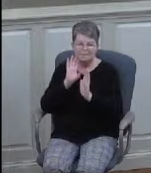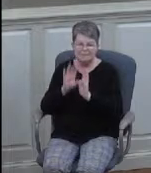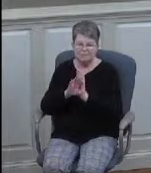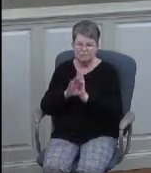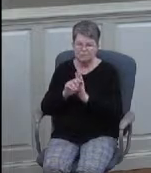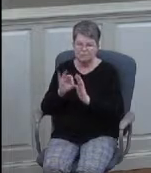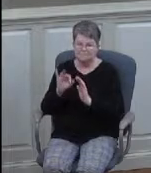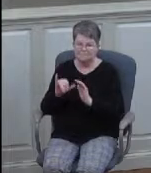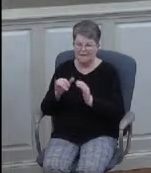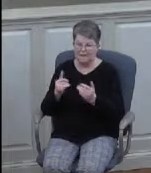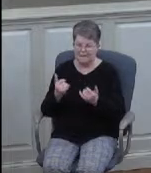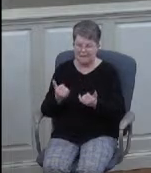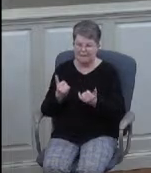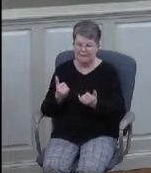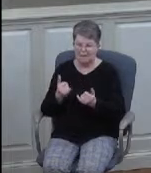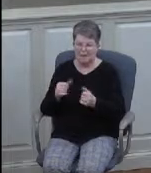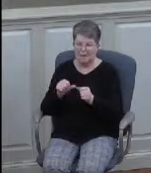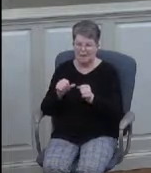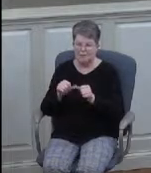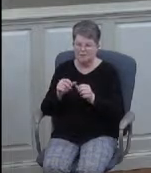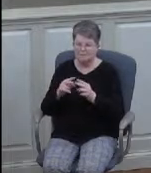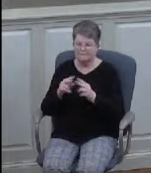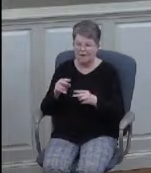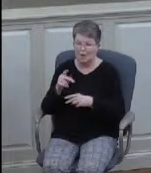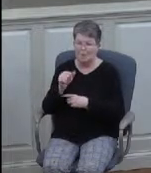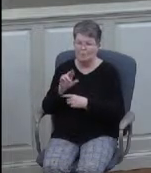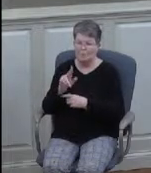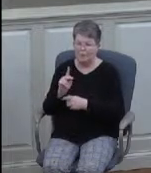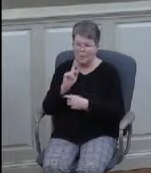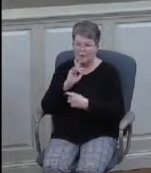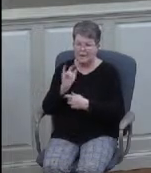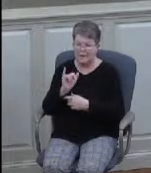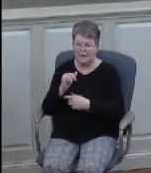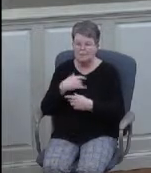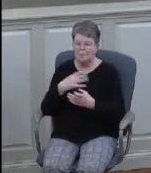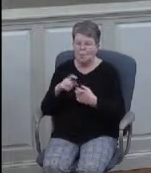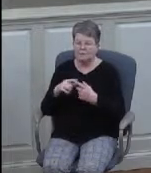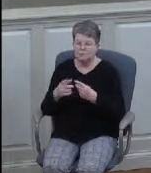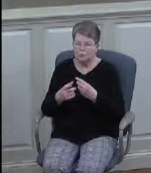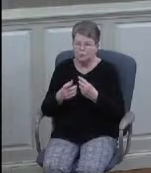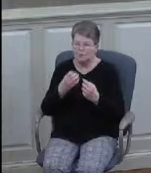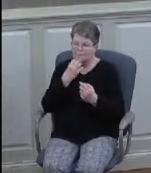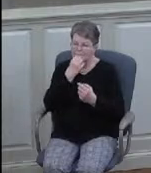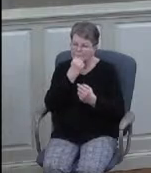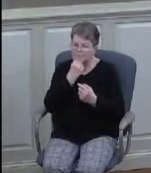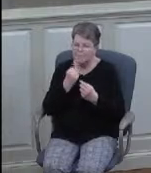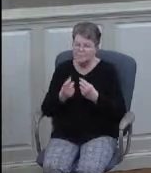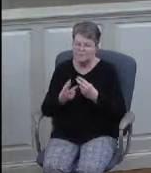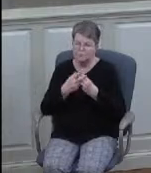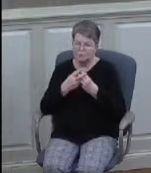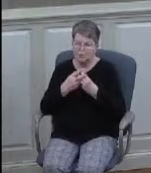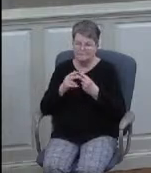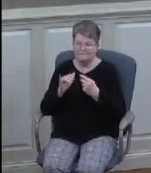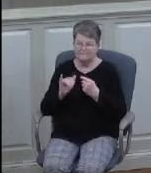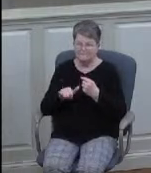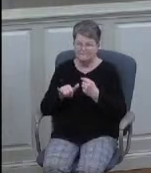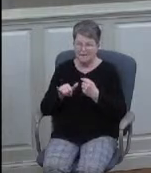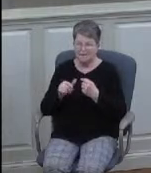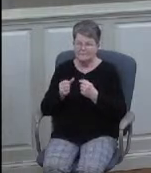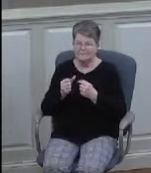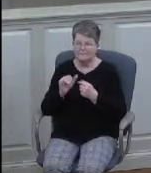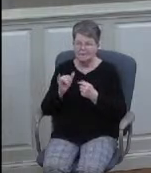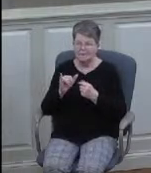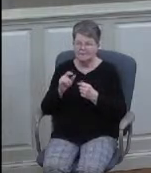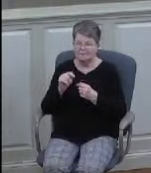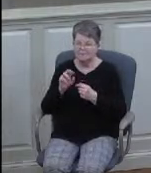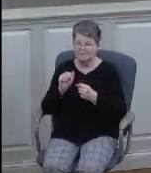existing area, which is very park-like right now. We'd like to just preserve that and, like I say, add a few buildings, like a